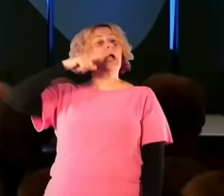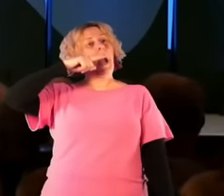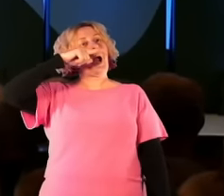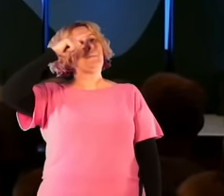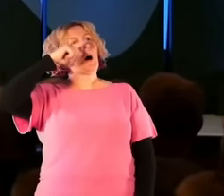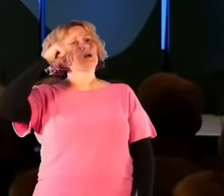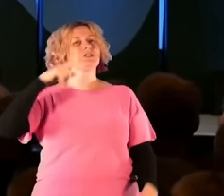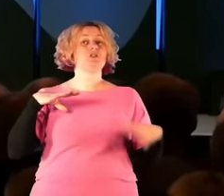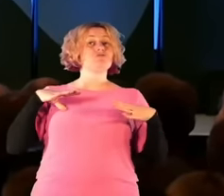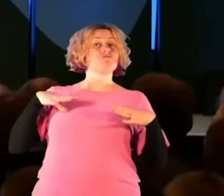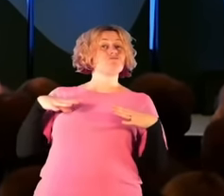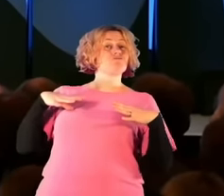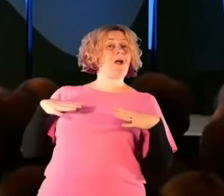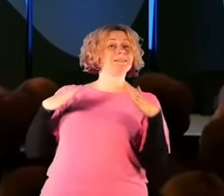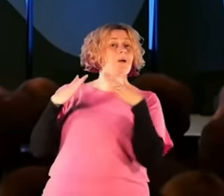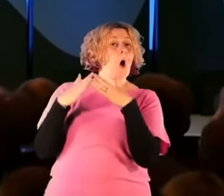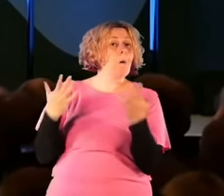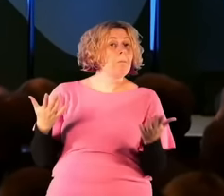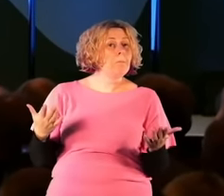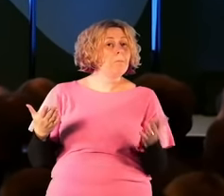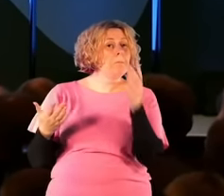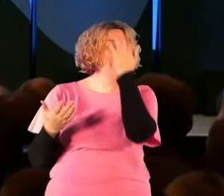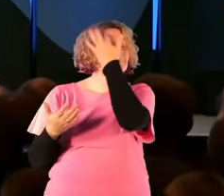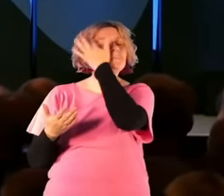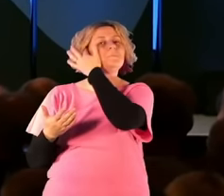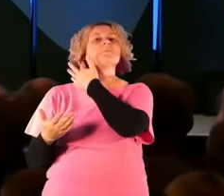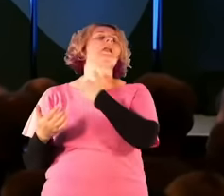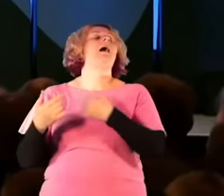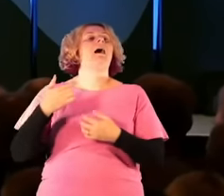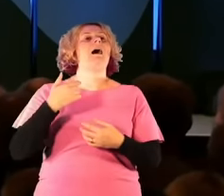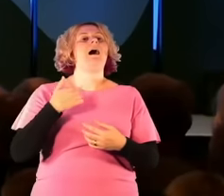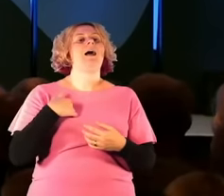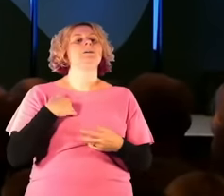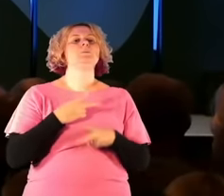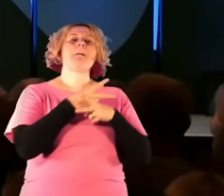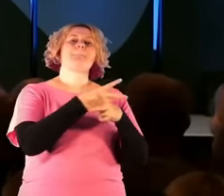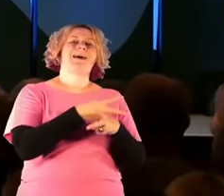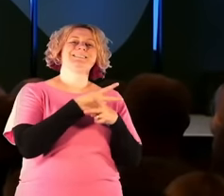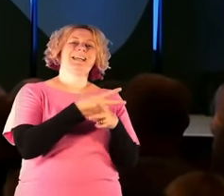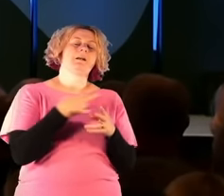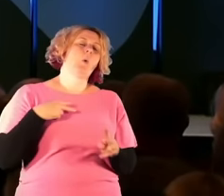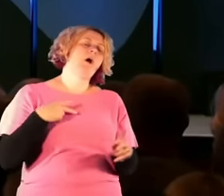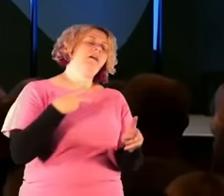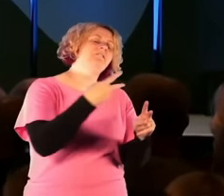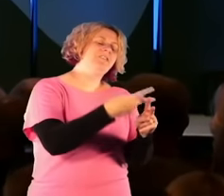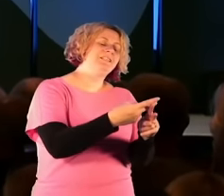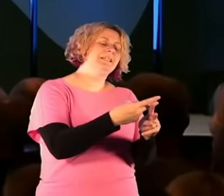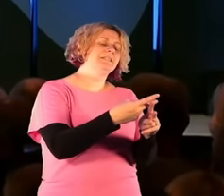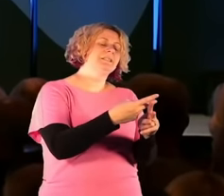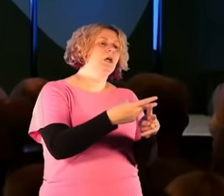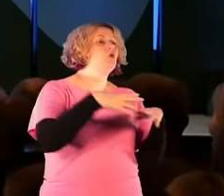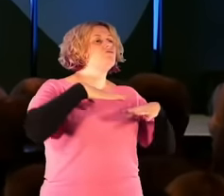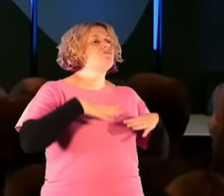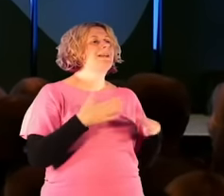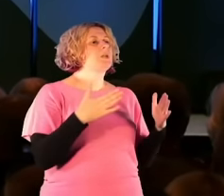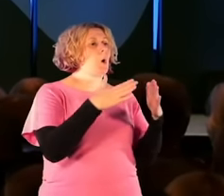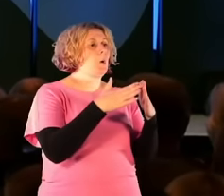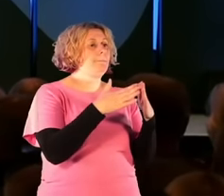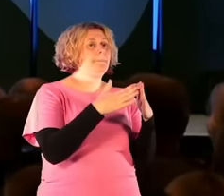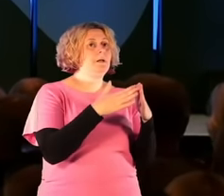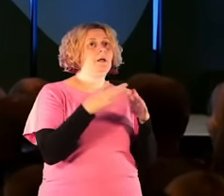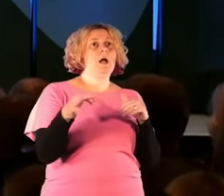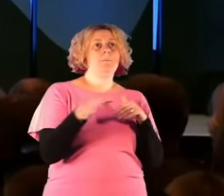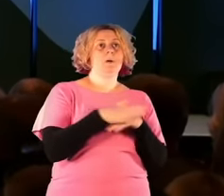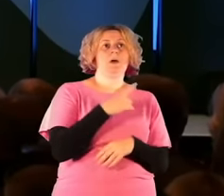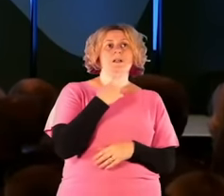As a pastor, I used to go to visit folk in rest homes. And my wife would always say, when you go, make sure you